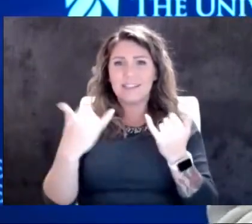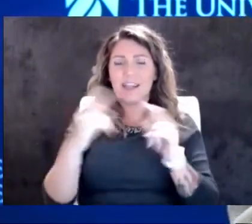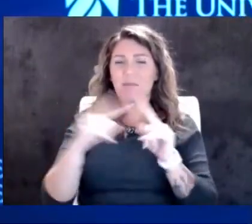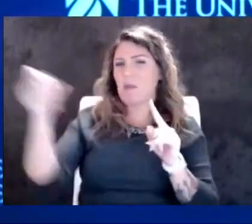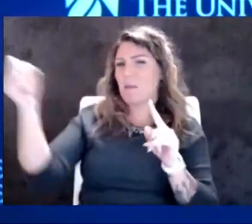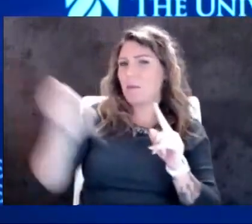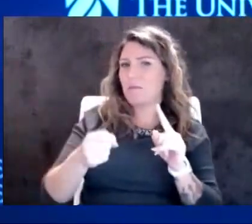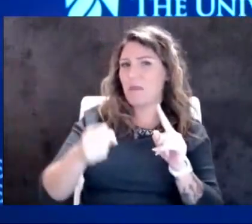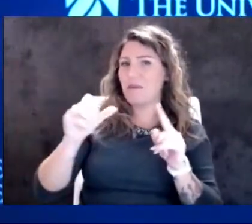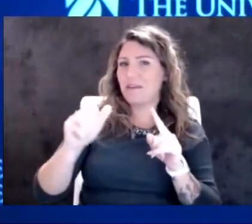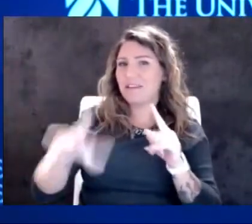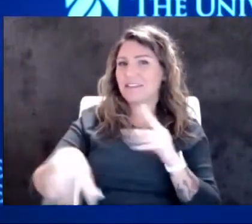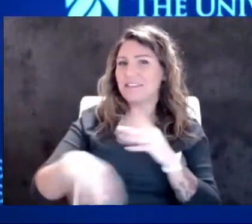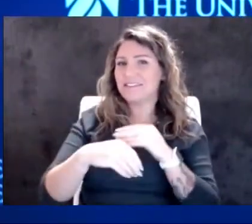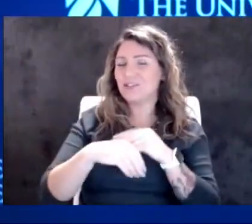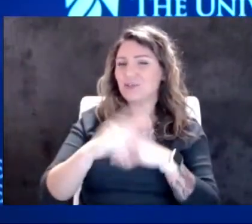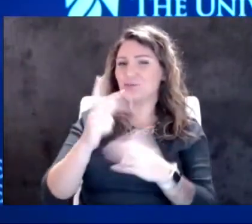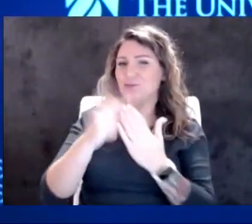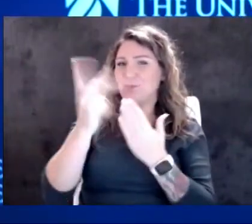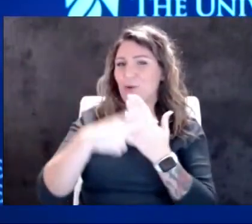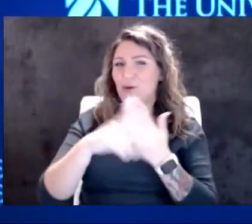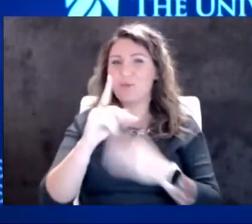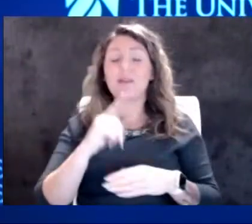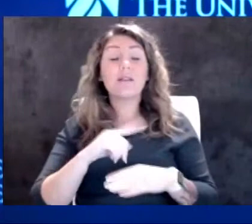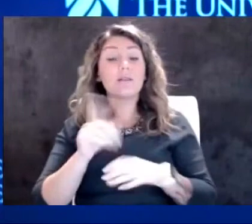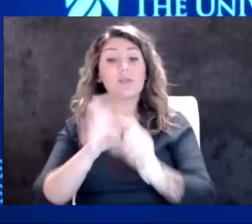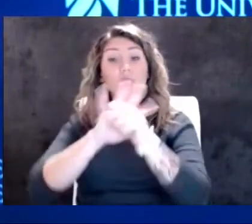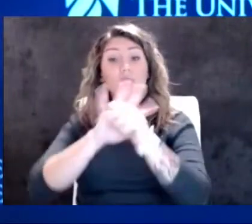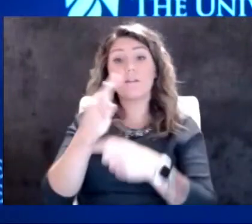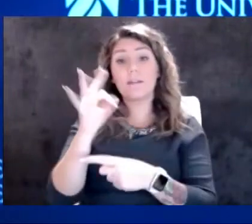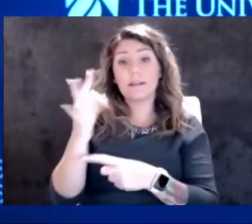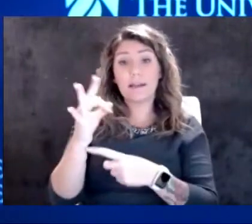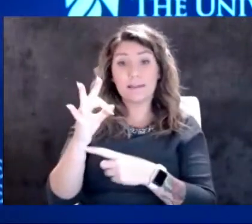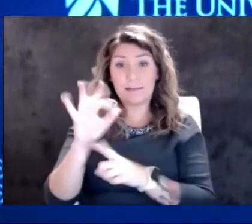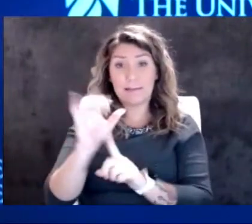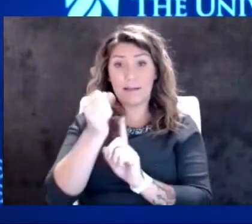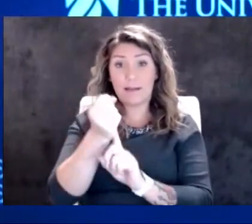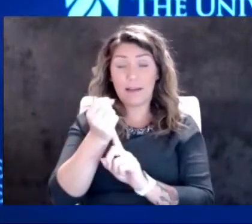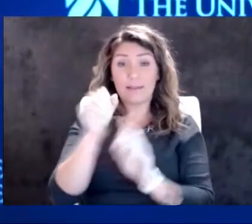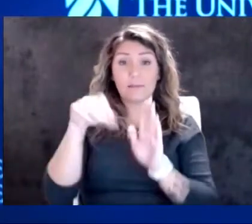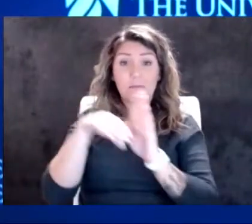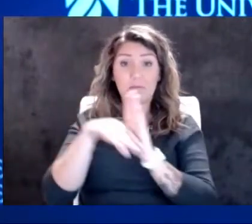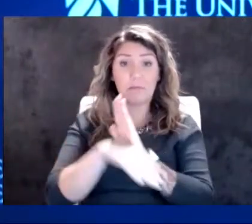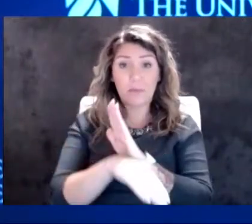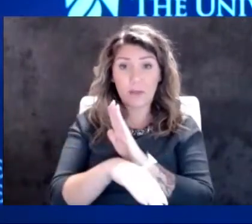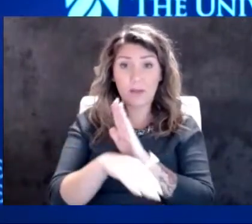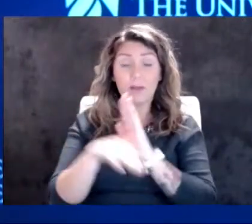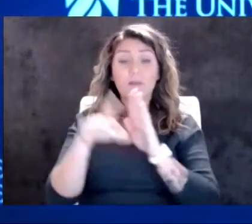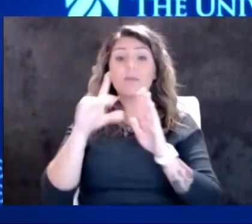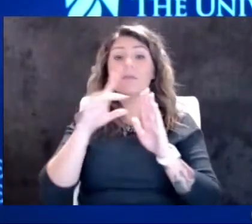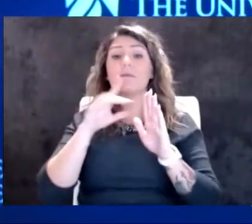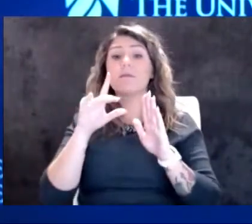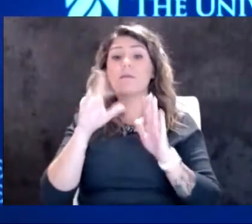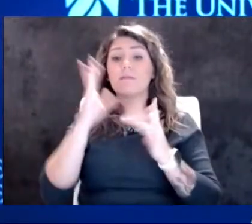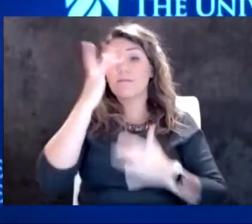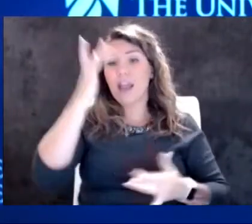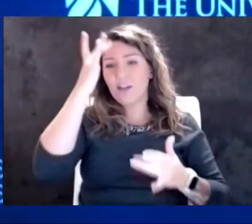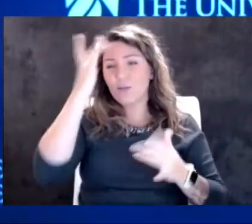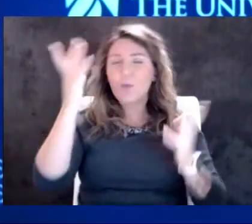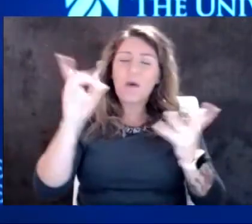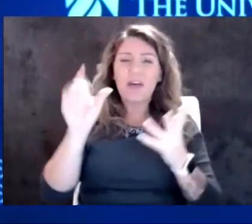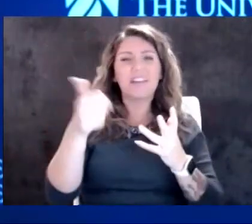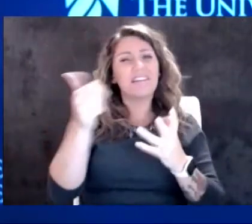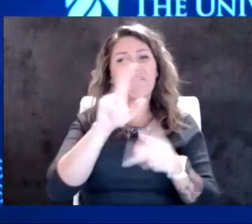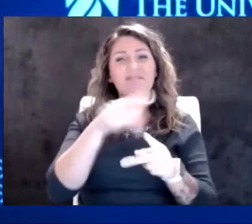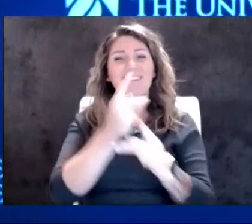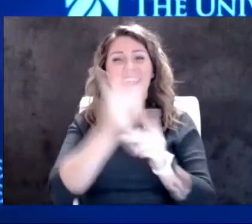it then. Okay, so as COVID-19 cases have been declining, another virus that health officials